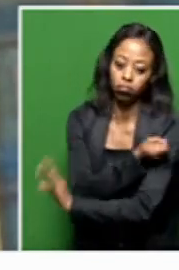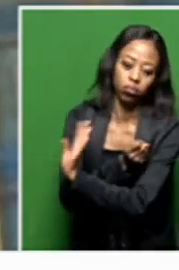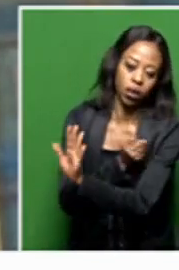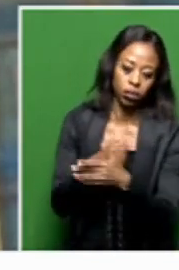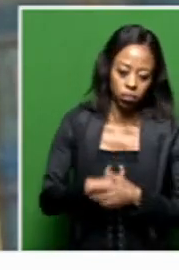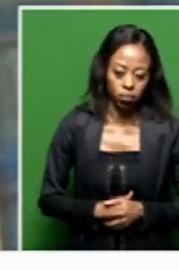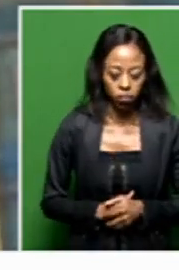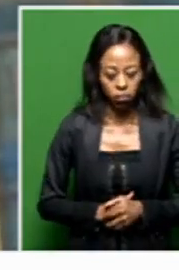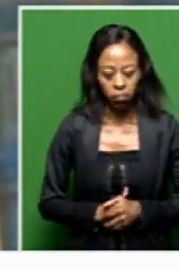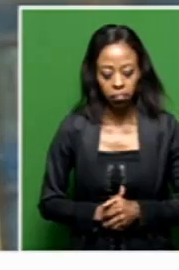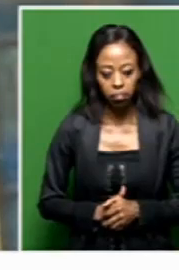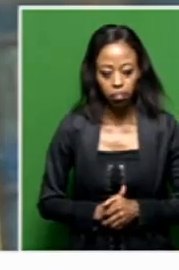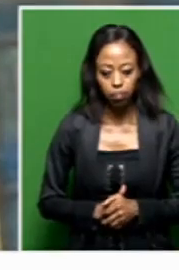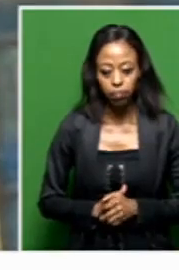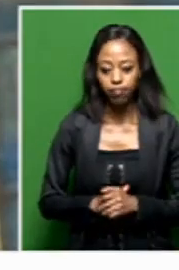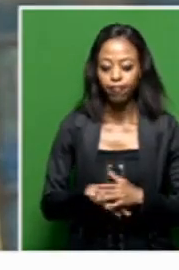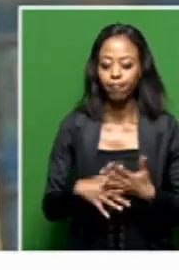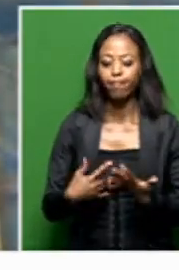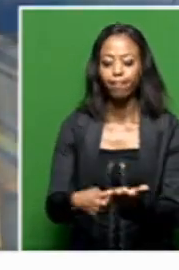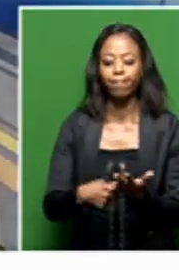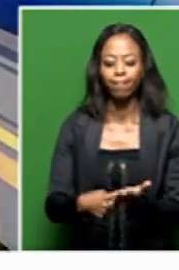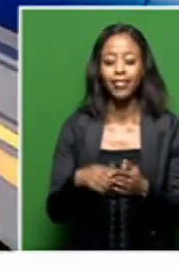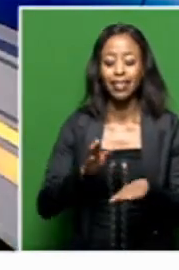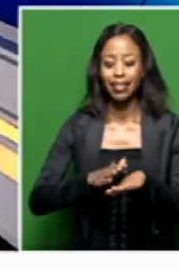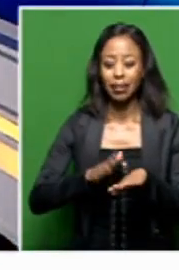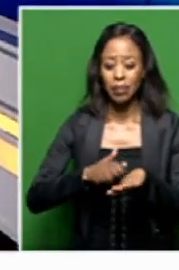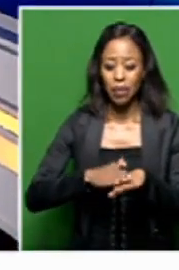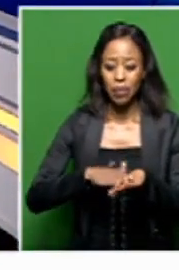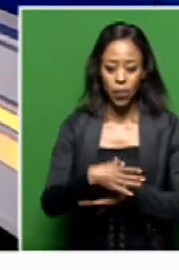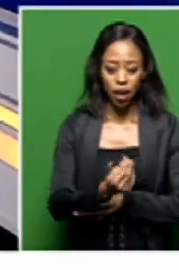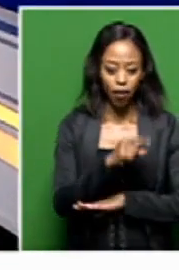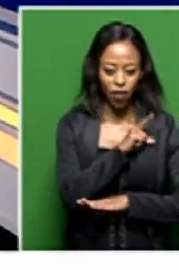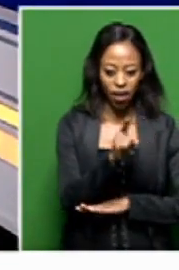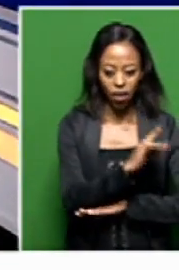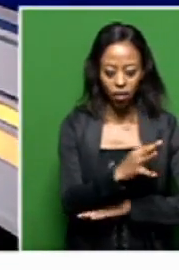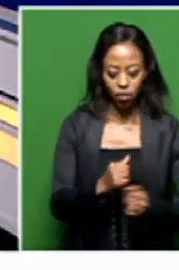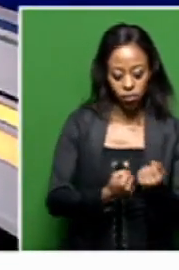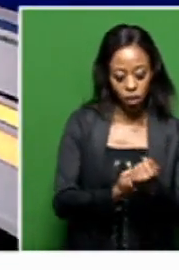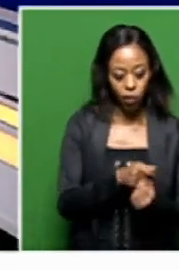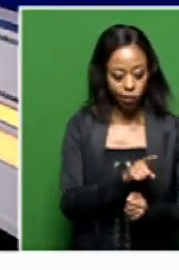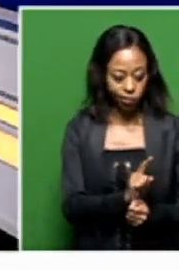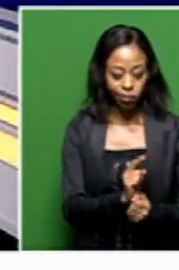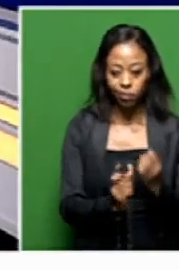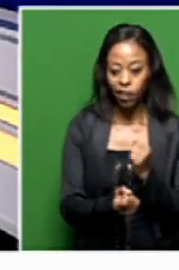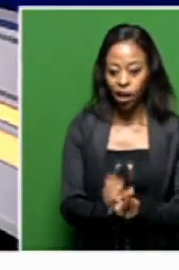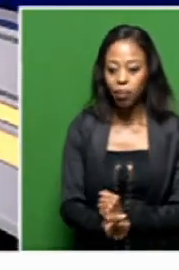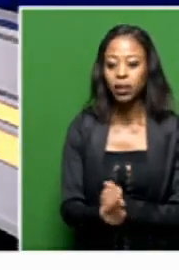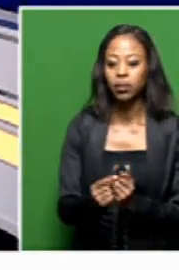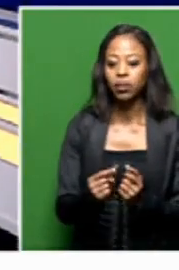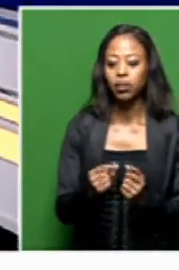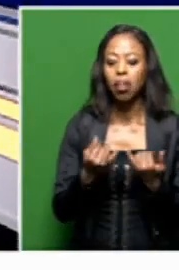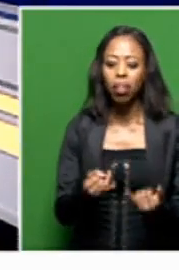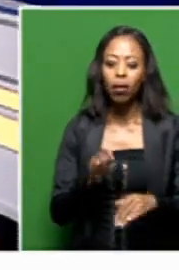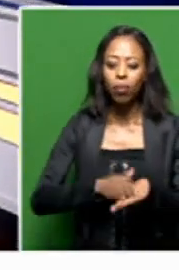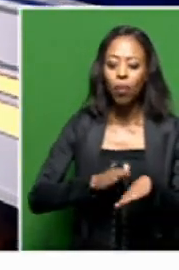site. So lots of talk at this point, Dr. Crisp, now that the booster shots are coming into play, about,